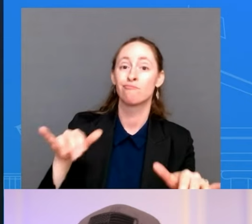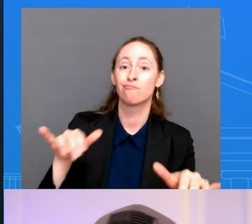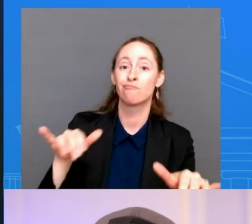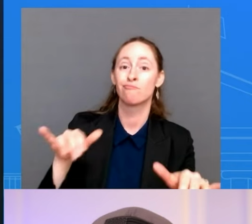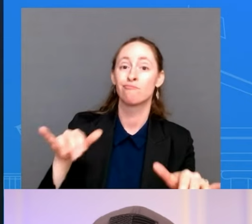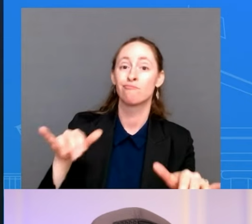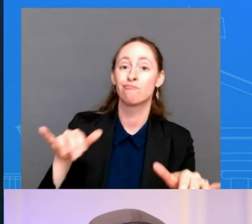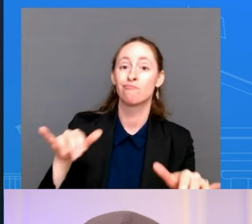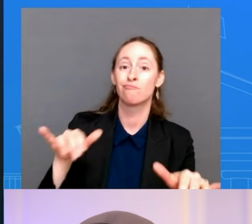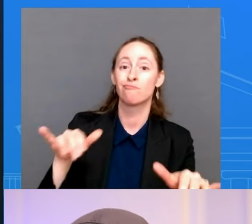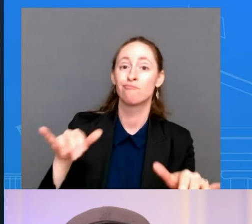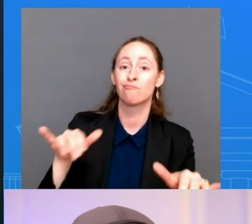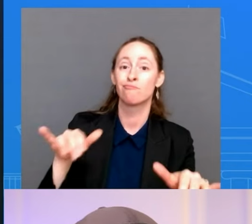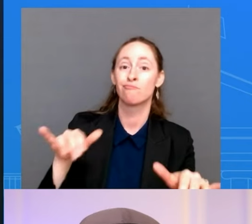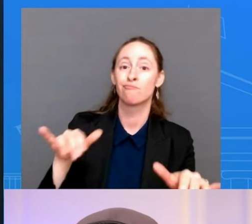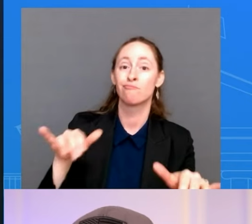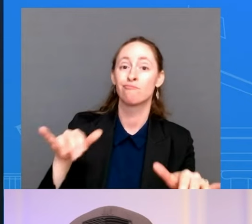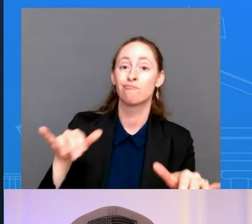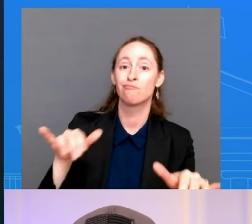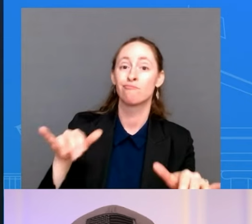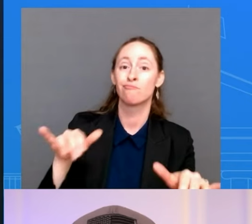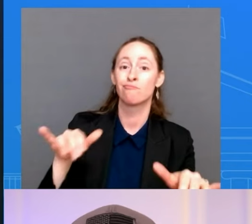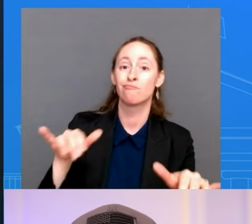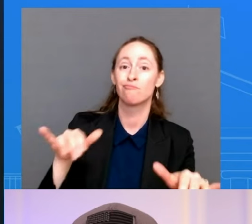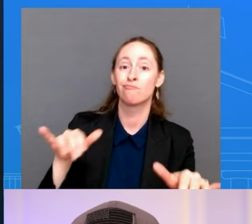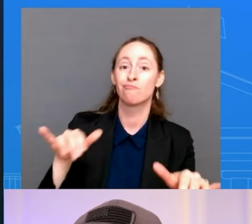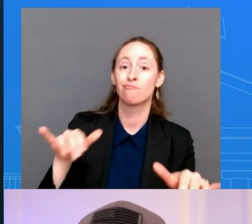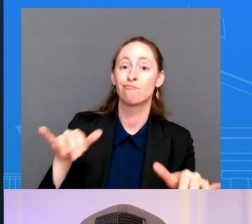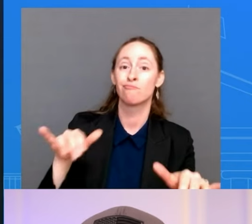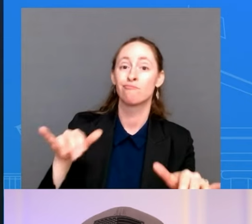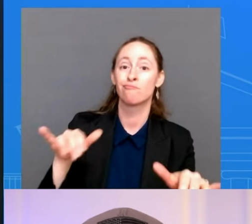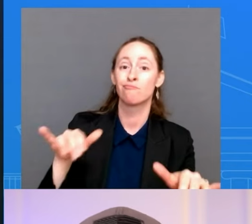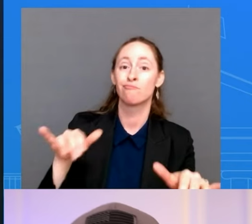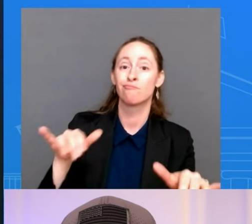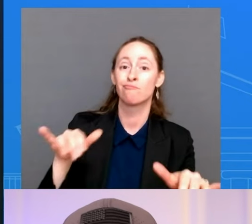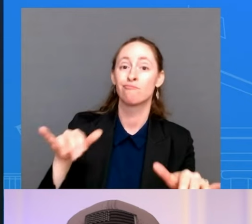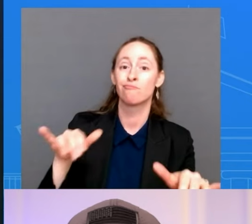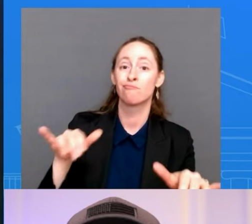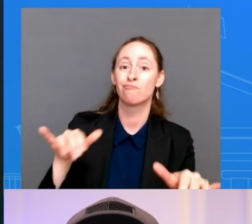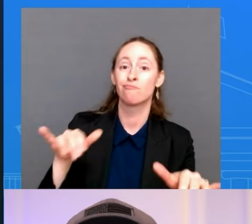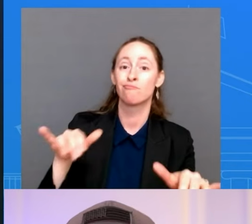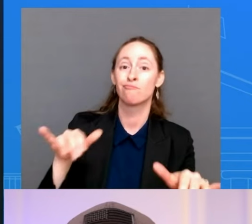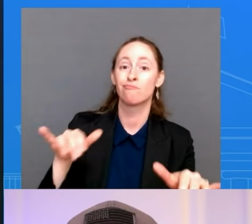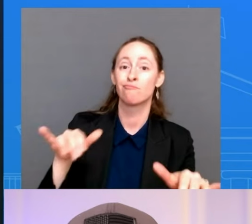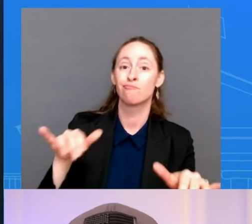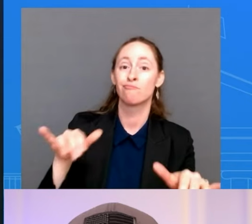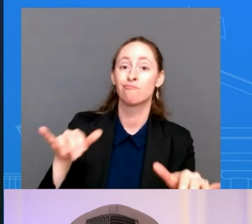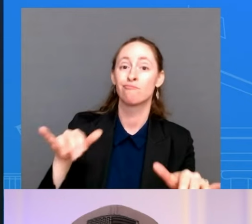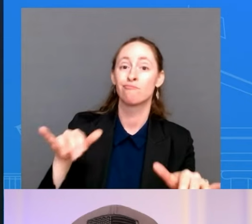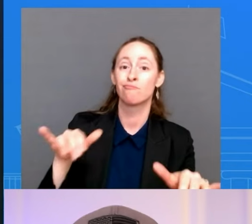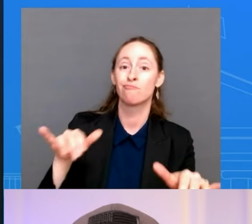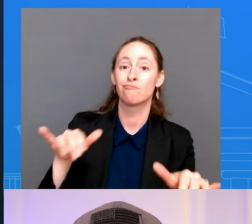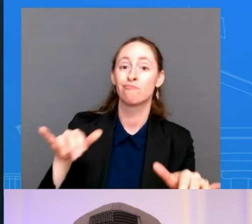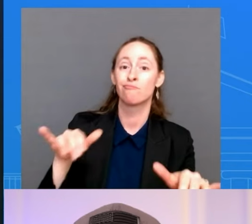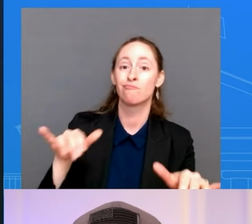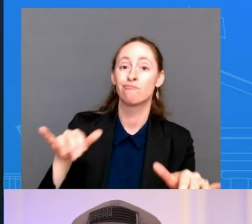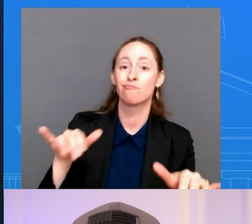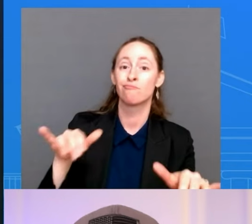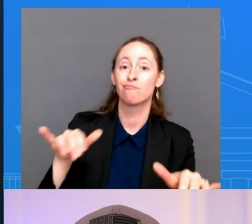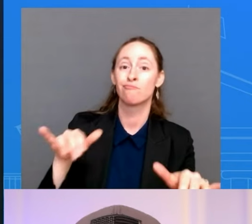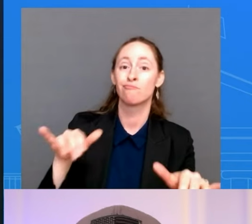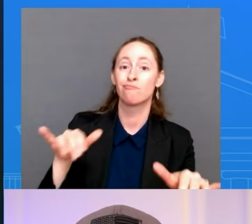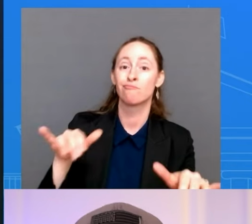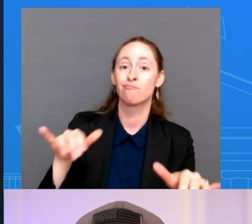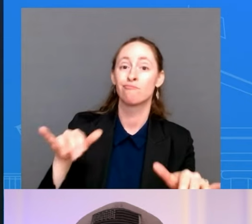rather than dancing it around like I just freaking said it. You know, oh, well, you know who we're talking about. Oh, yeah, we're talking about China killing the Speaker